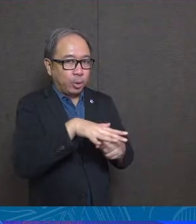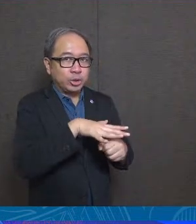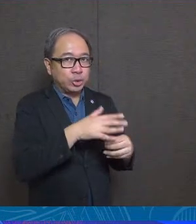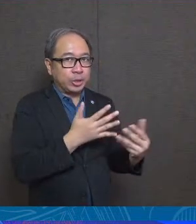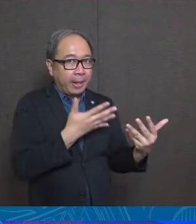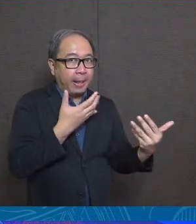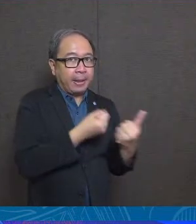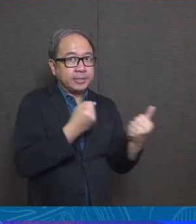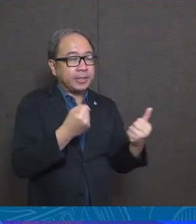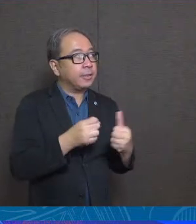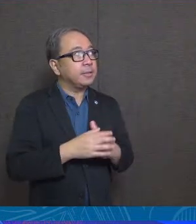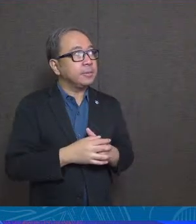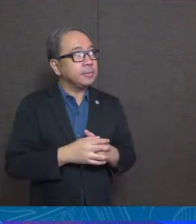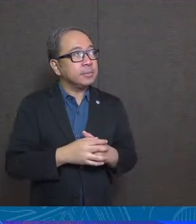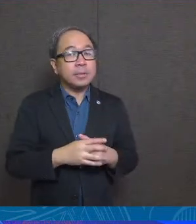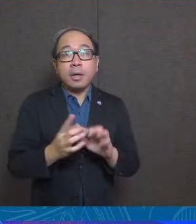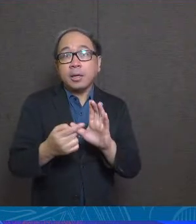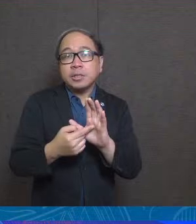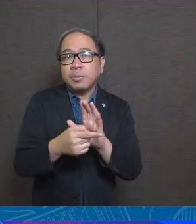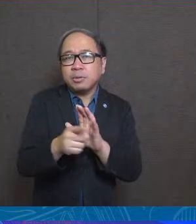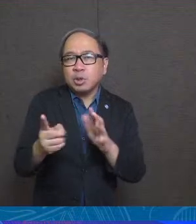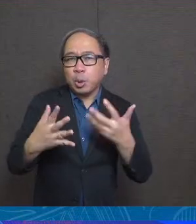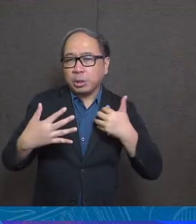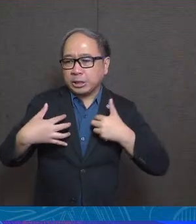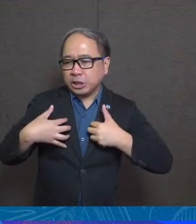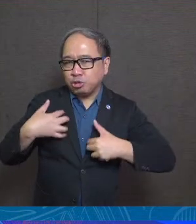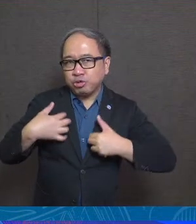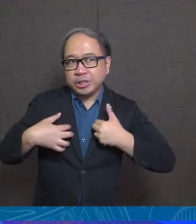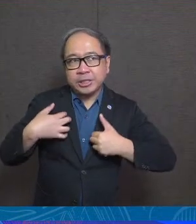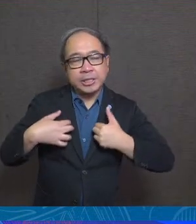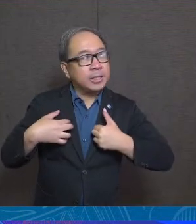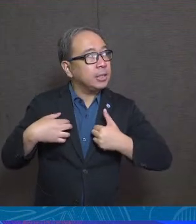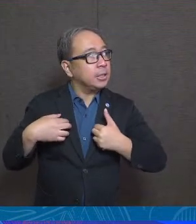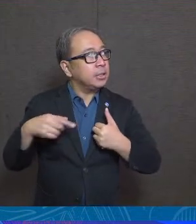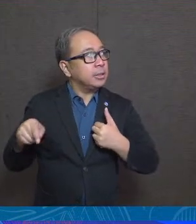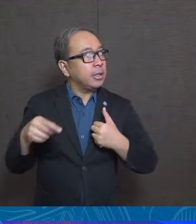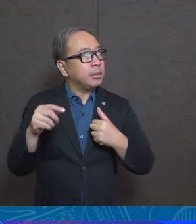For example, you are interested in only flood.